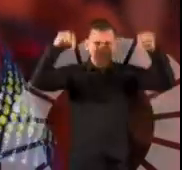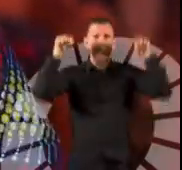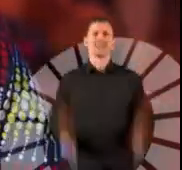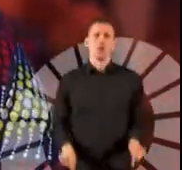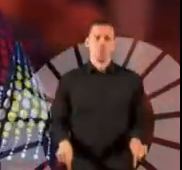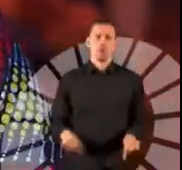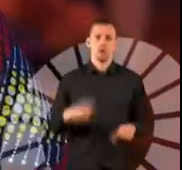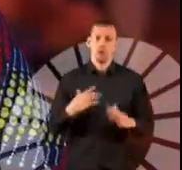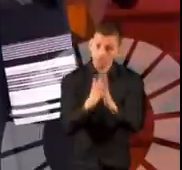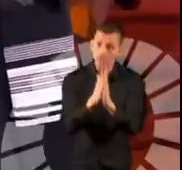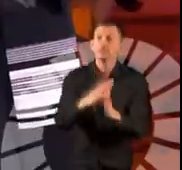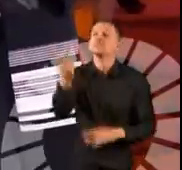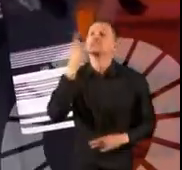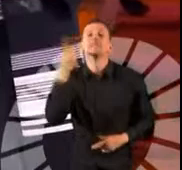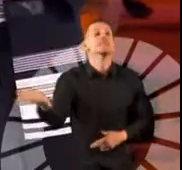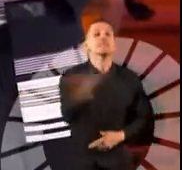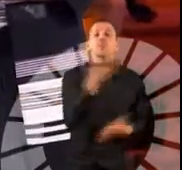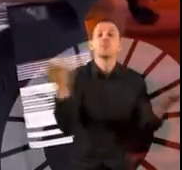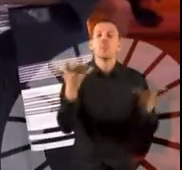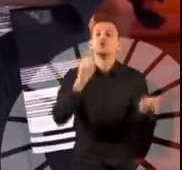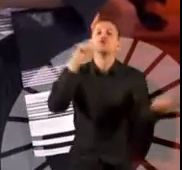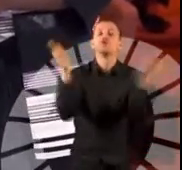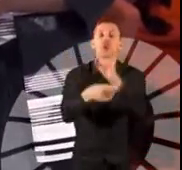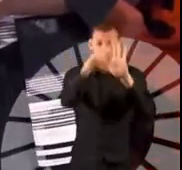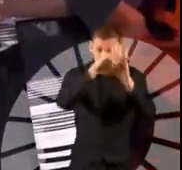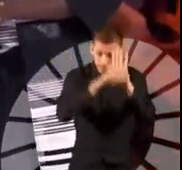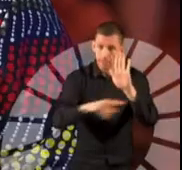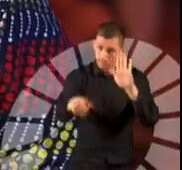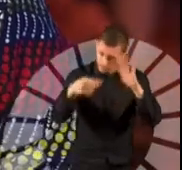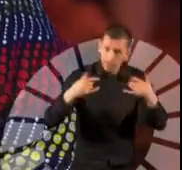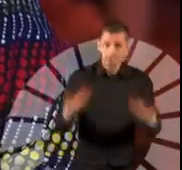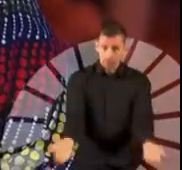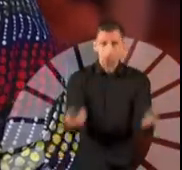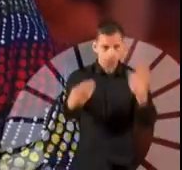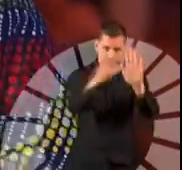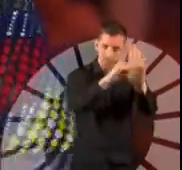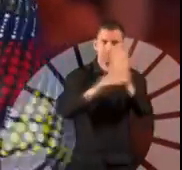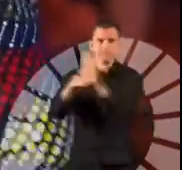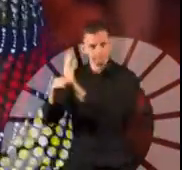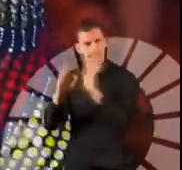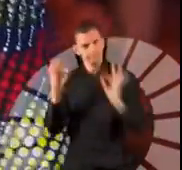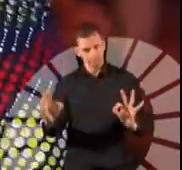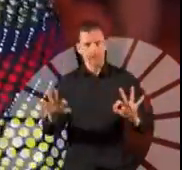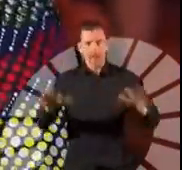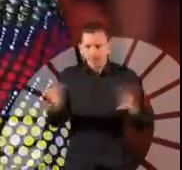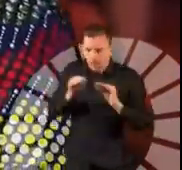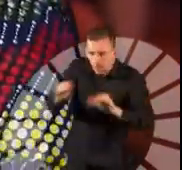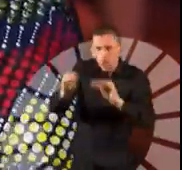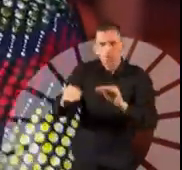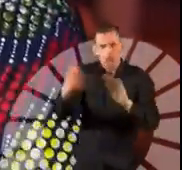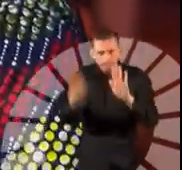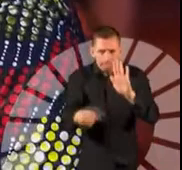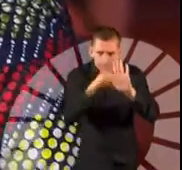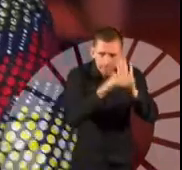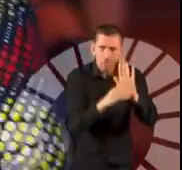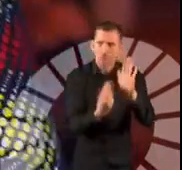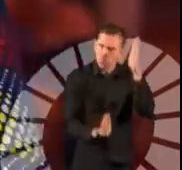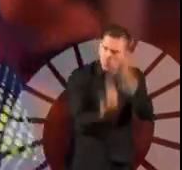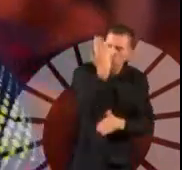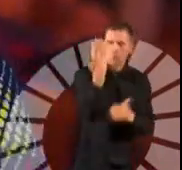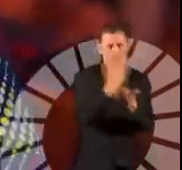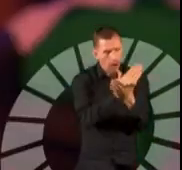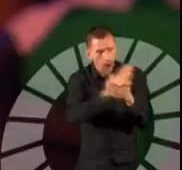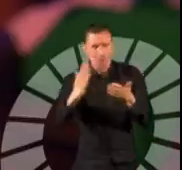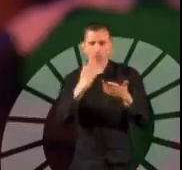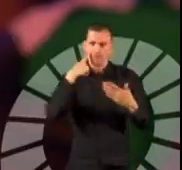that centers gender equality and climate, and show us an education that is accessible to all. We have the lived experience, we have the knowledge, and